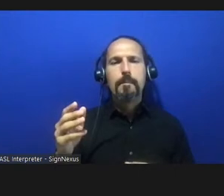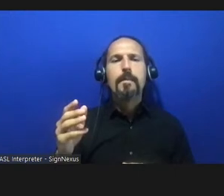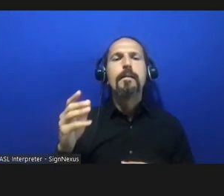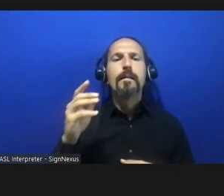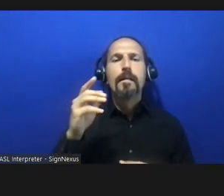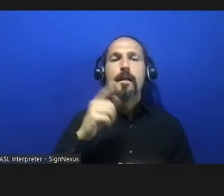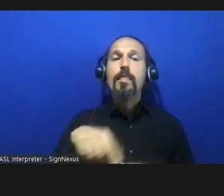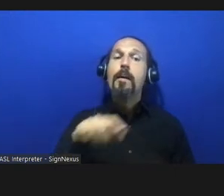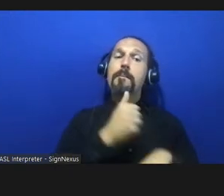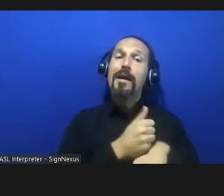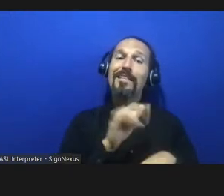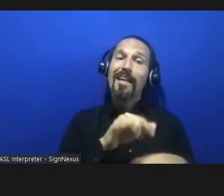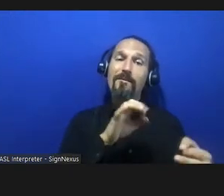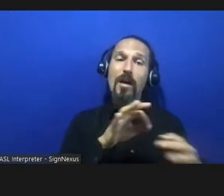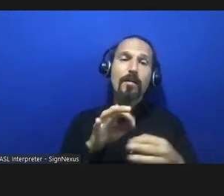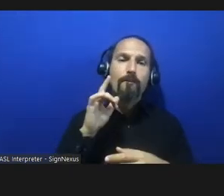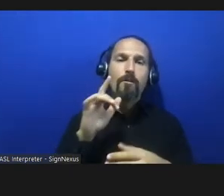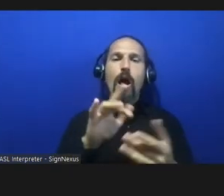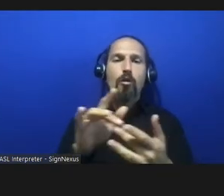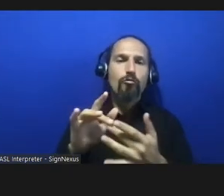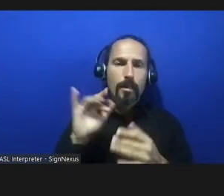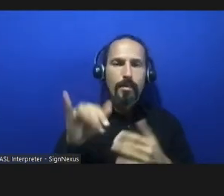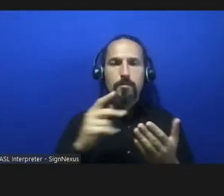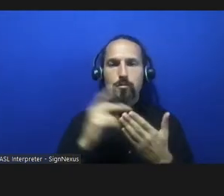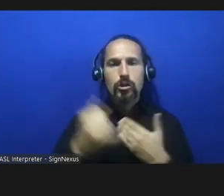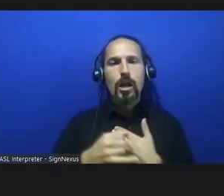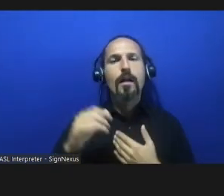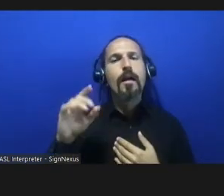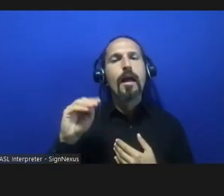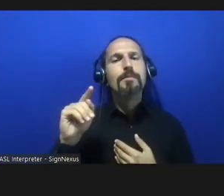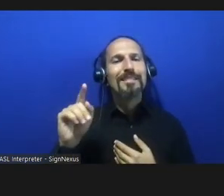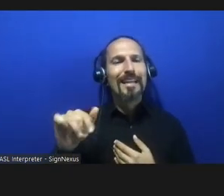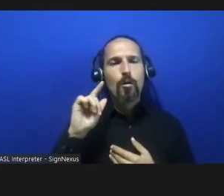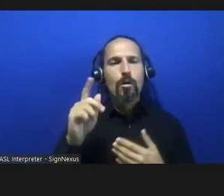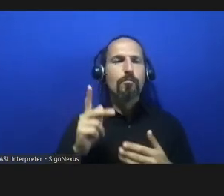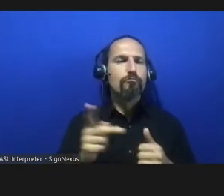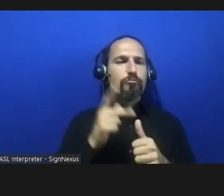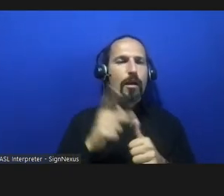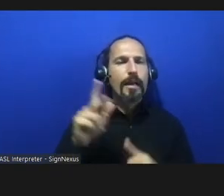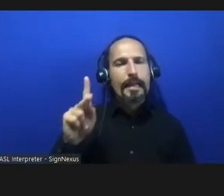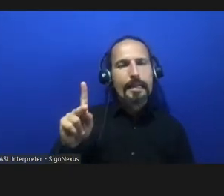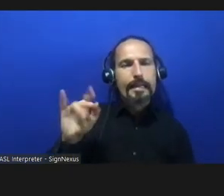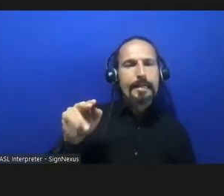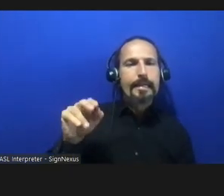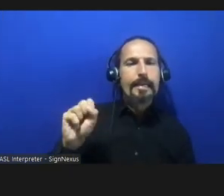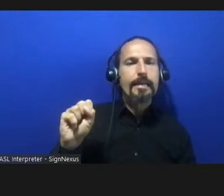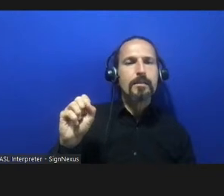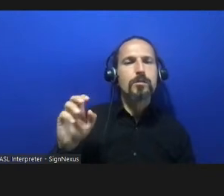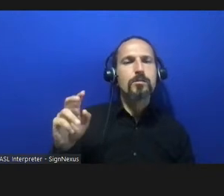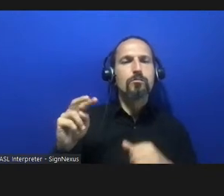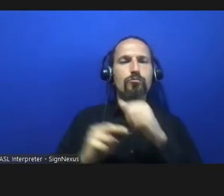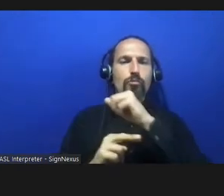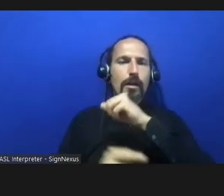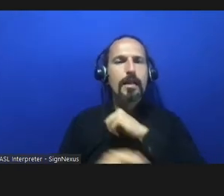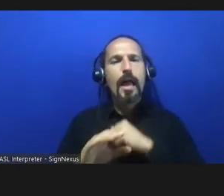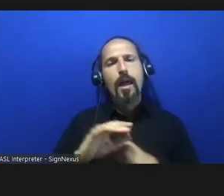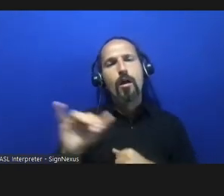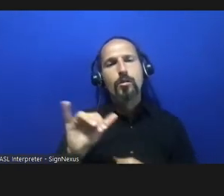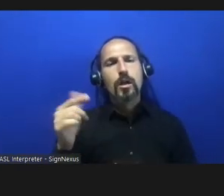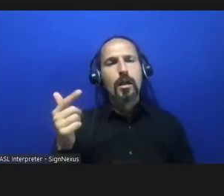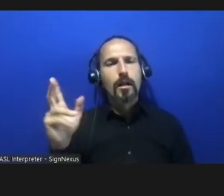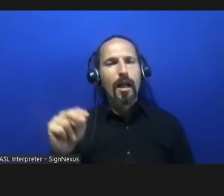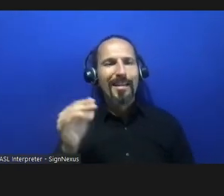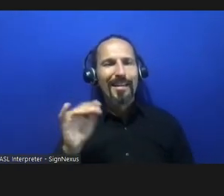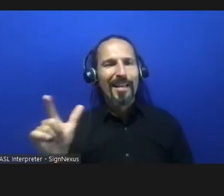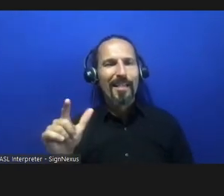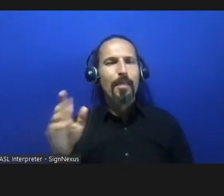on feedback during outreach for the project mta will prioritize kingsbridge and gun hill bus depots both located in and serving